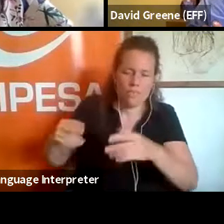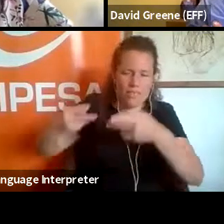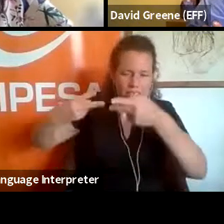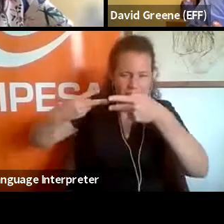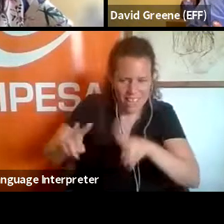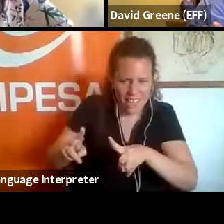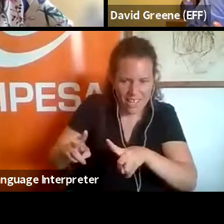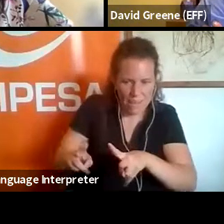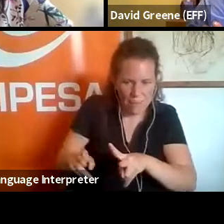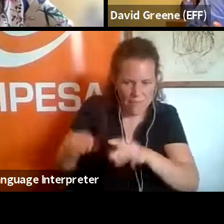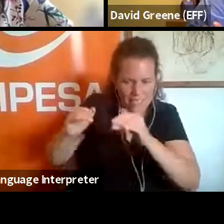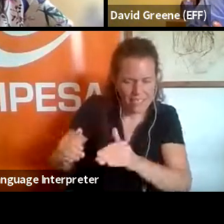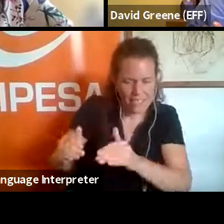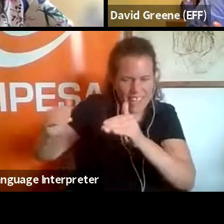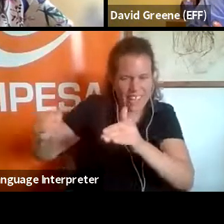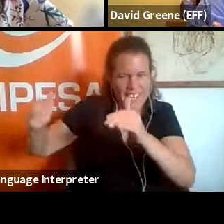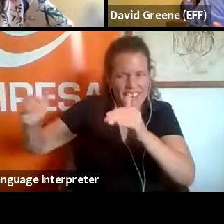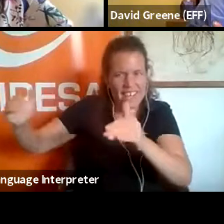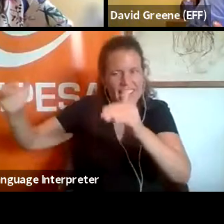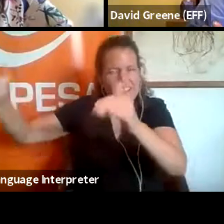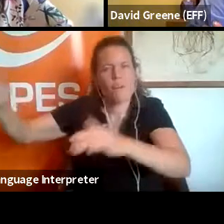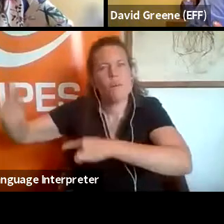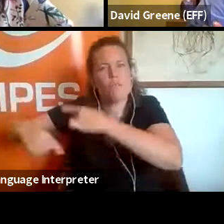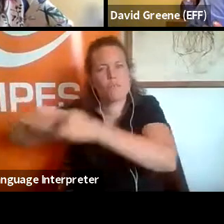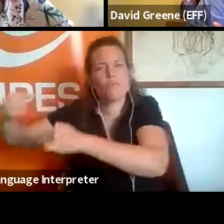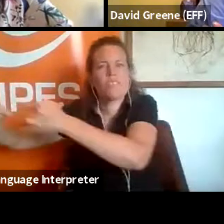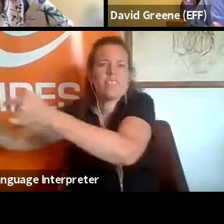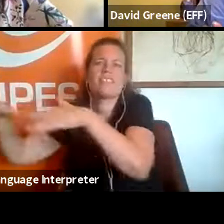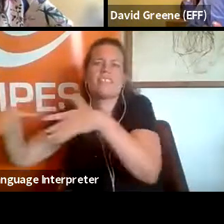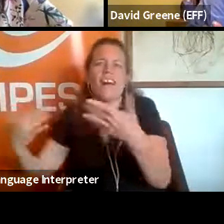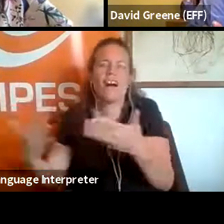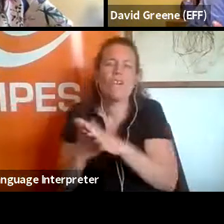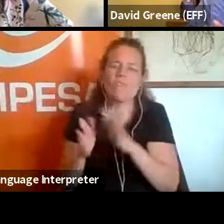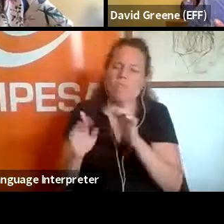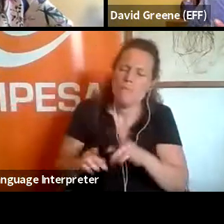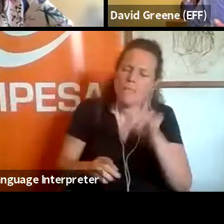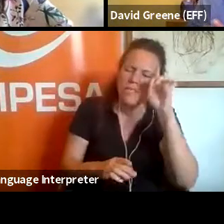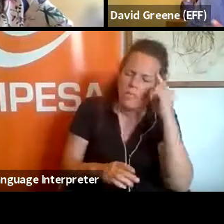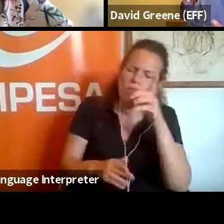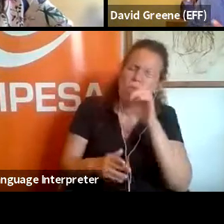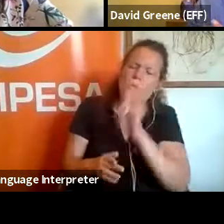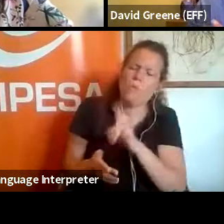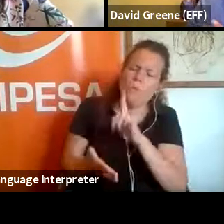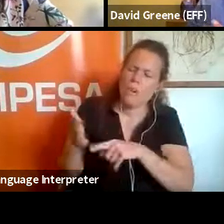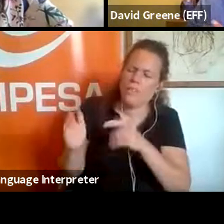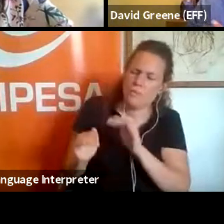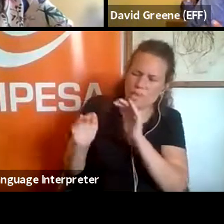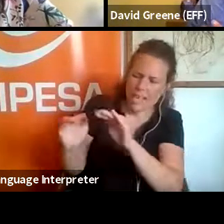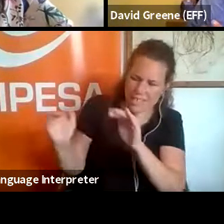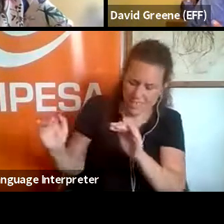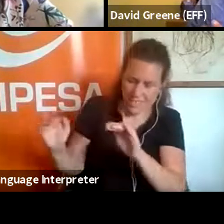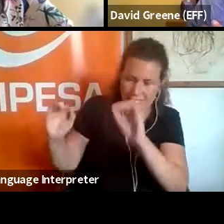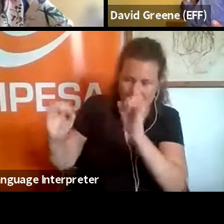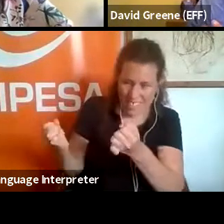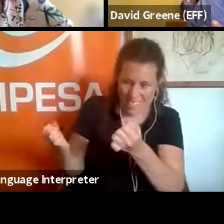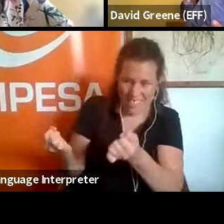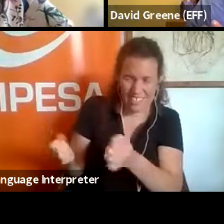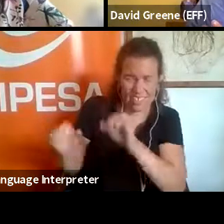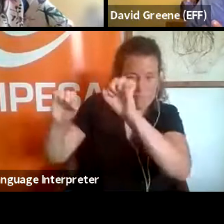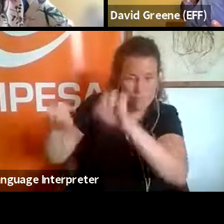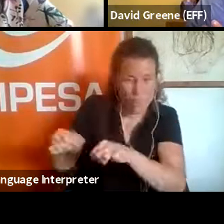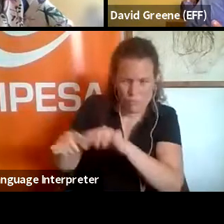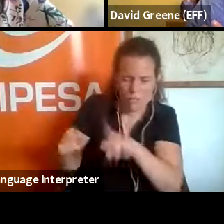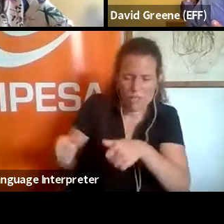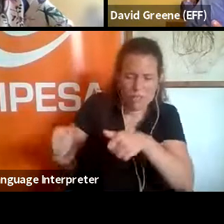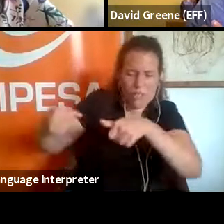be. We need to make sure that what we're asking companies to do is relatively feasible. So not put pressure on